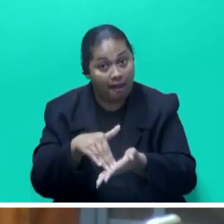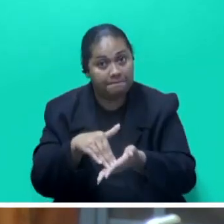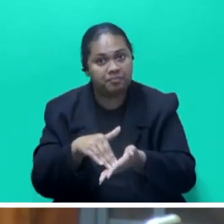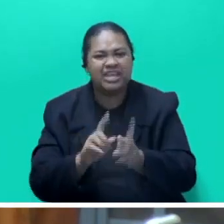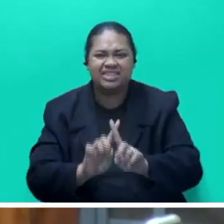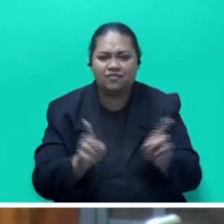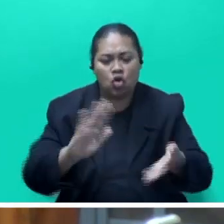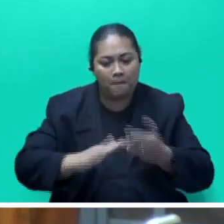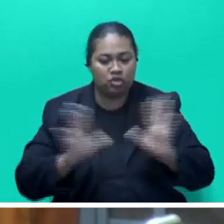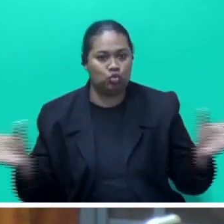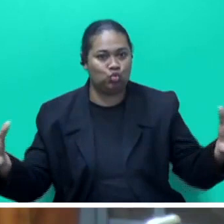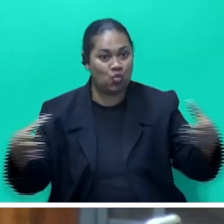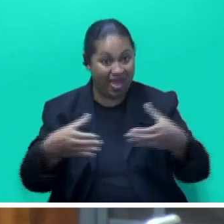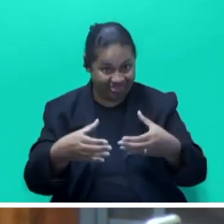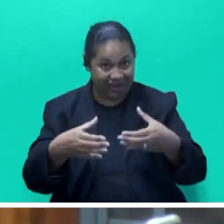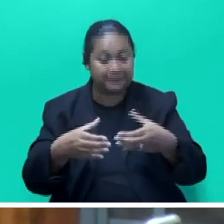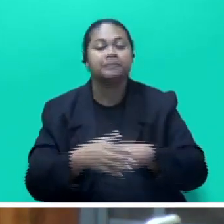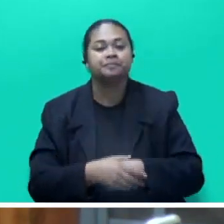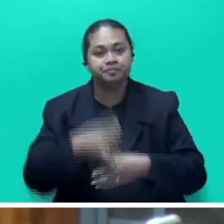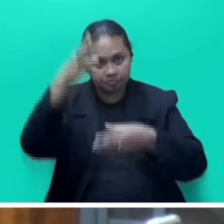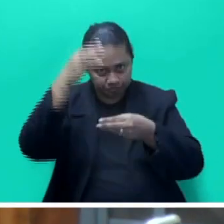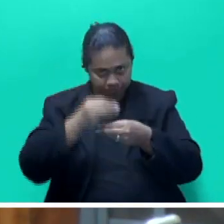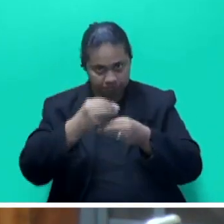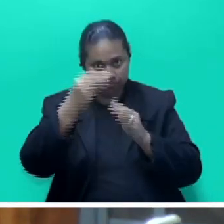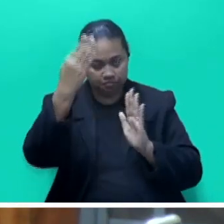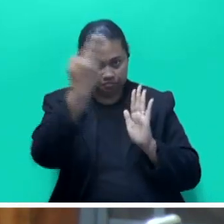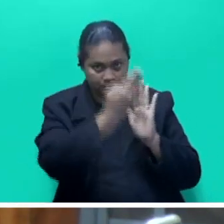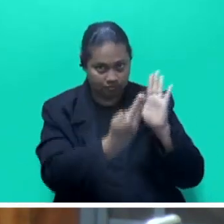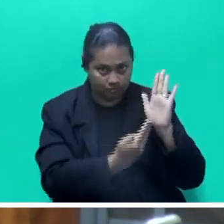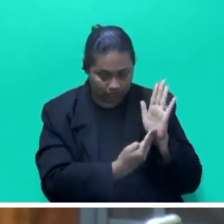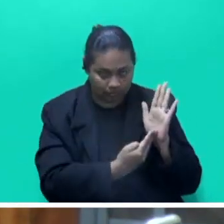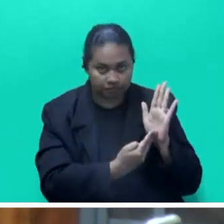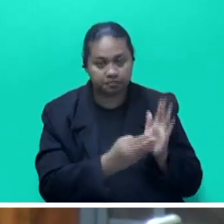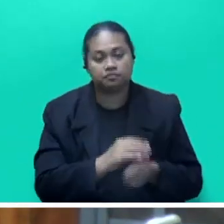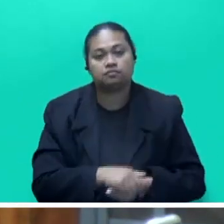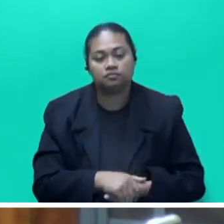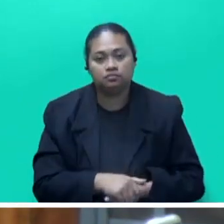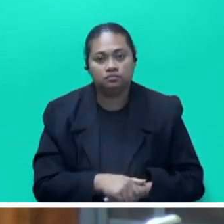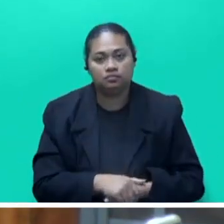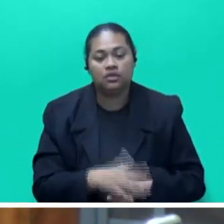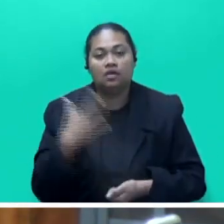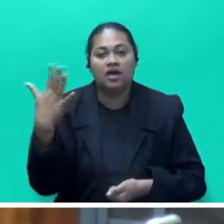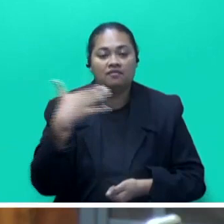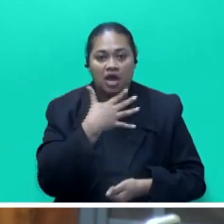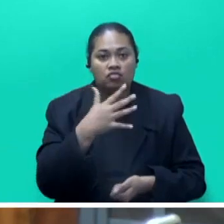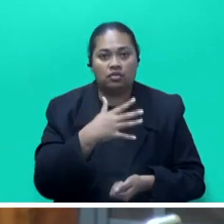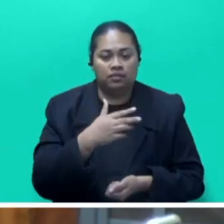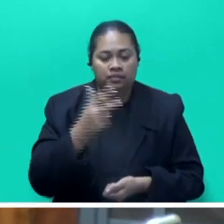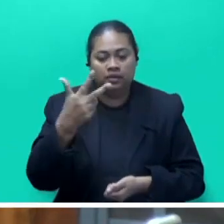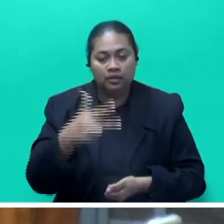communities together. The total budget for the deployment, Mr. Speaker, sir, was